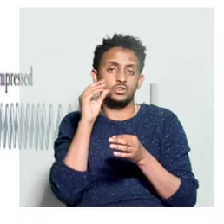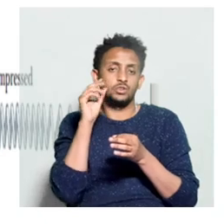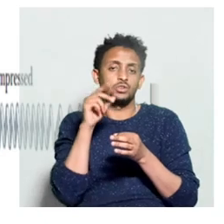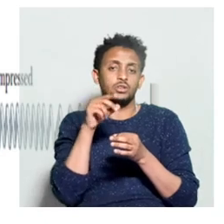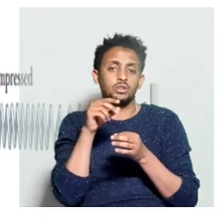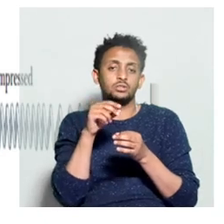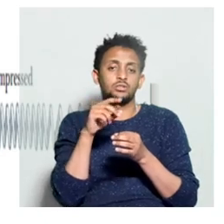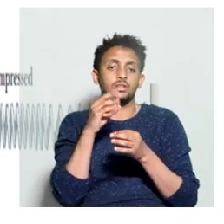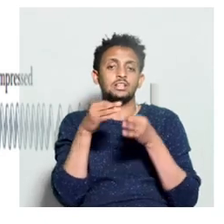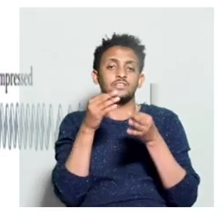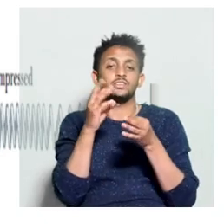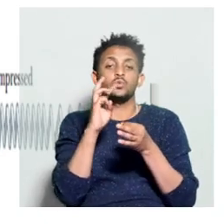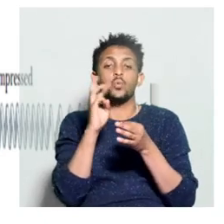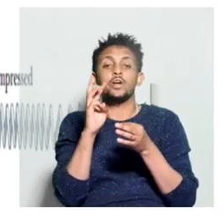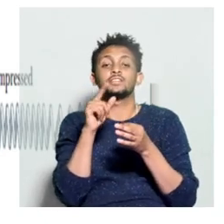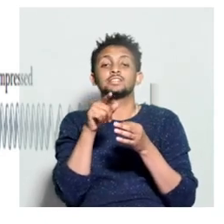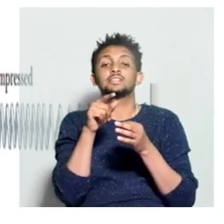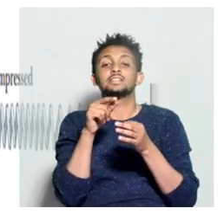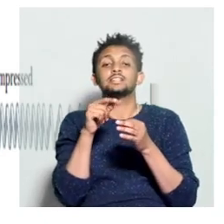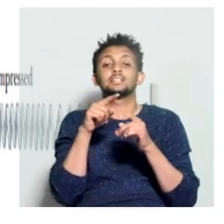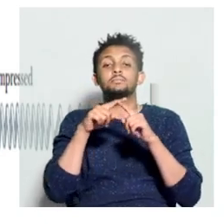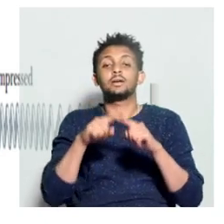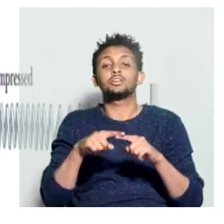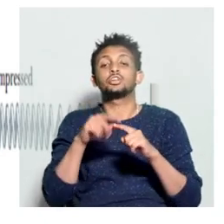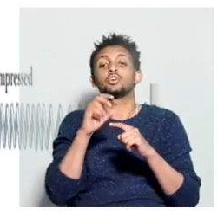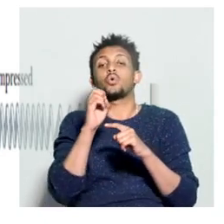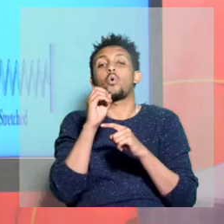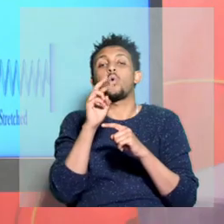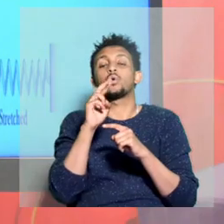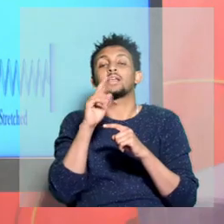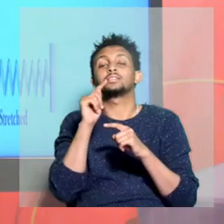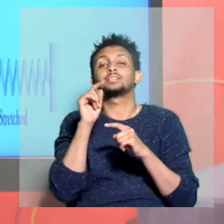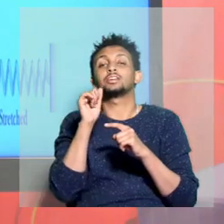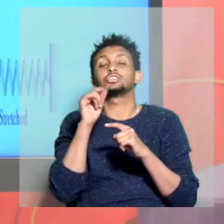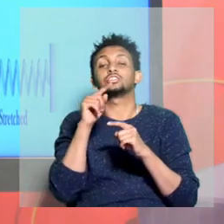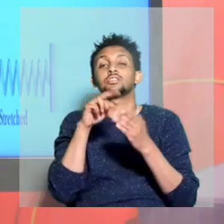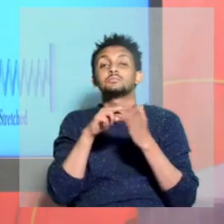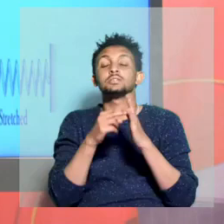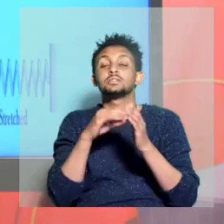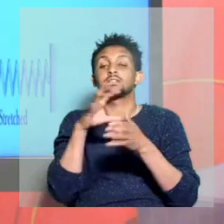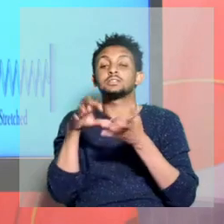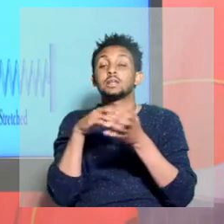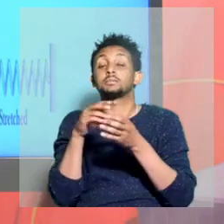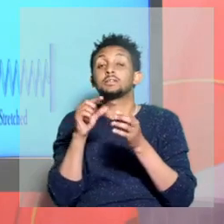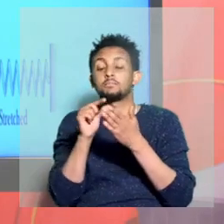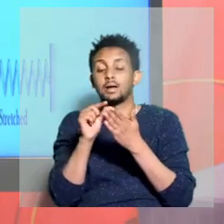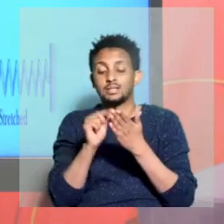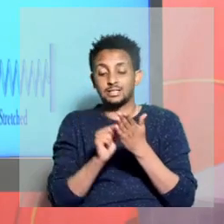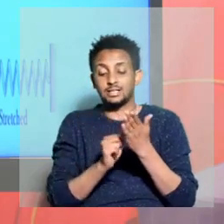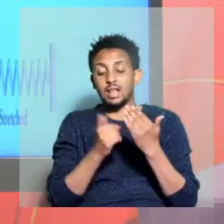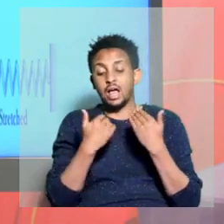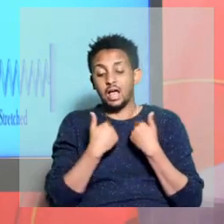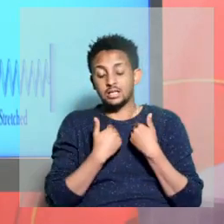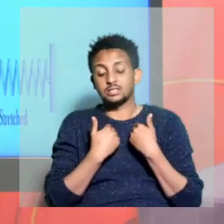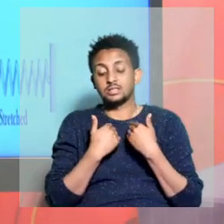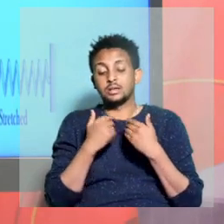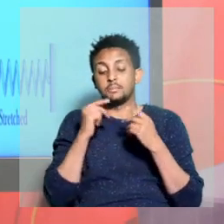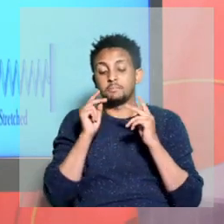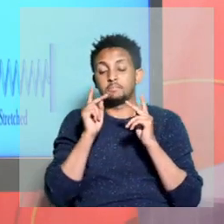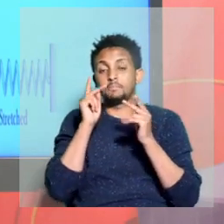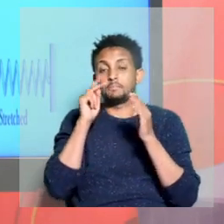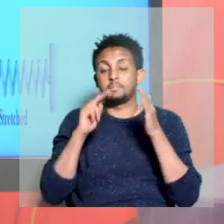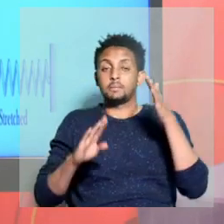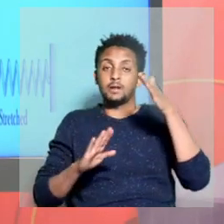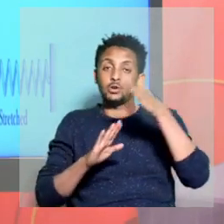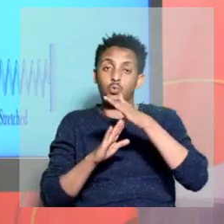longitudinal waves. Transverse waves, this is depending on the orientation, meaning the disturbed particles has a